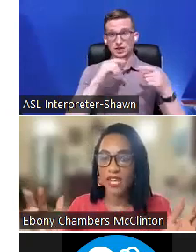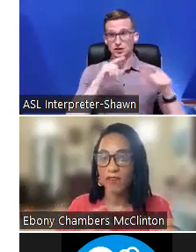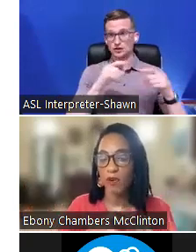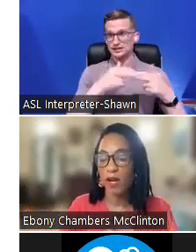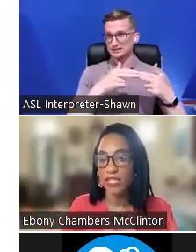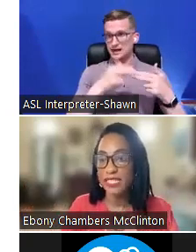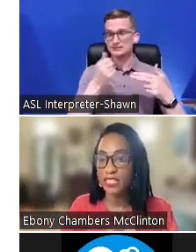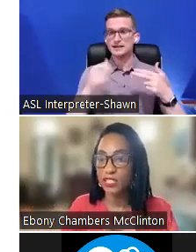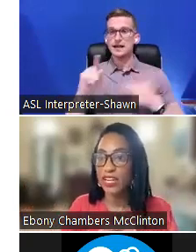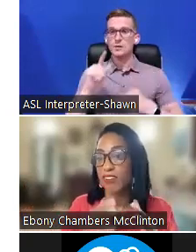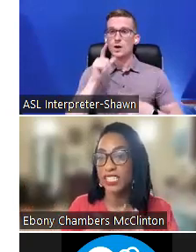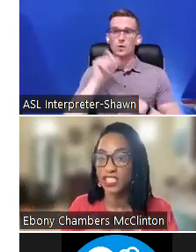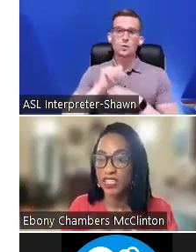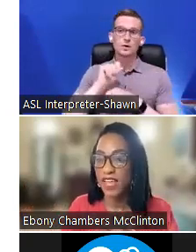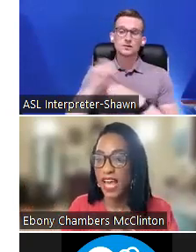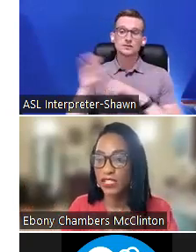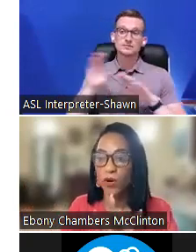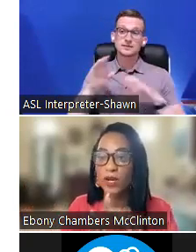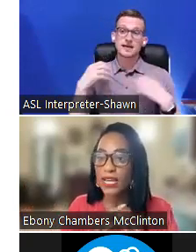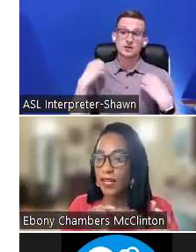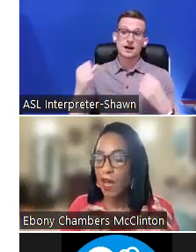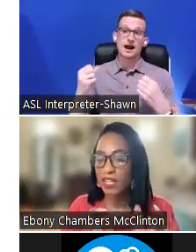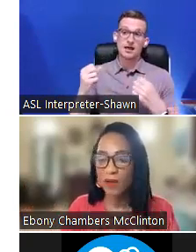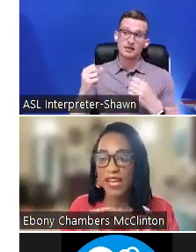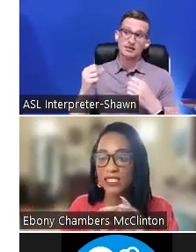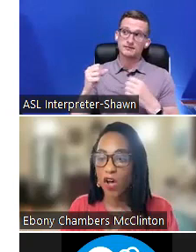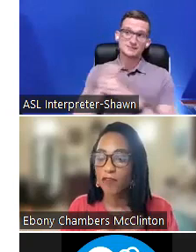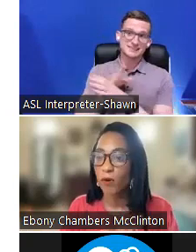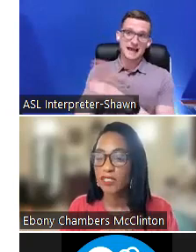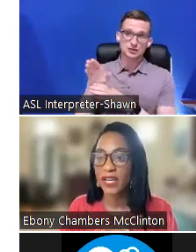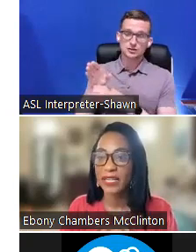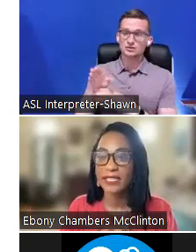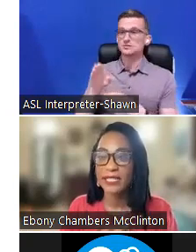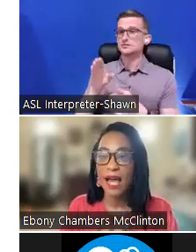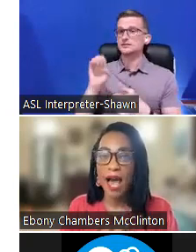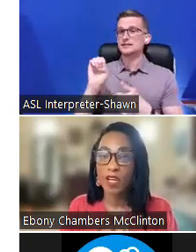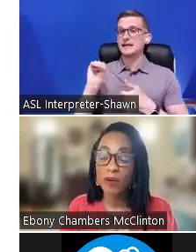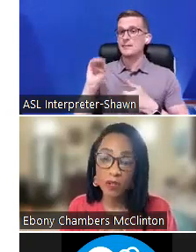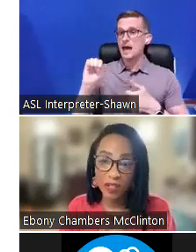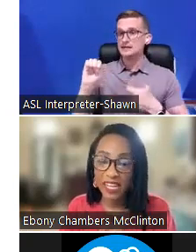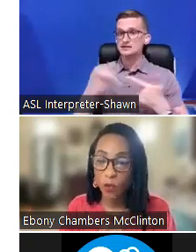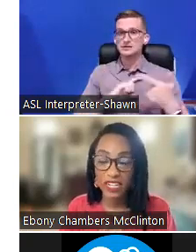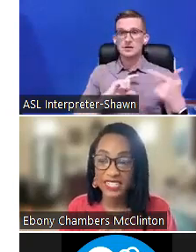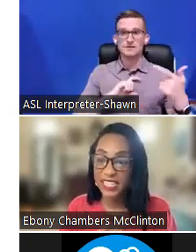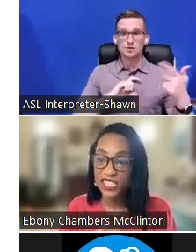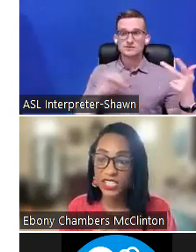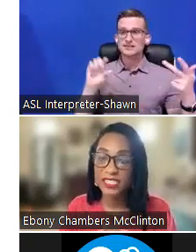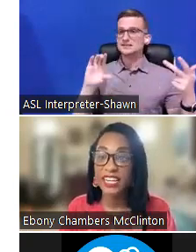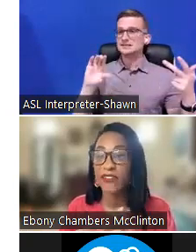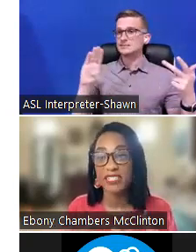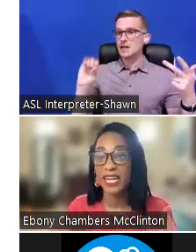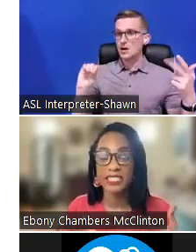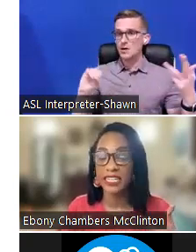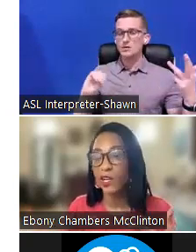in the behavioral health sector and intersections of that. So EMS, law enforcement, community-based organizations